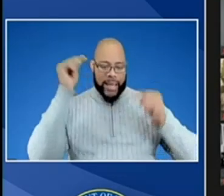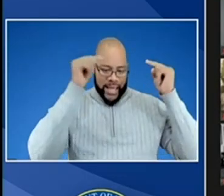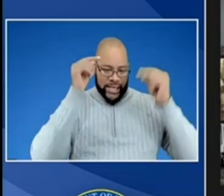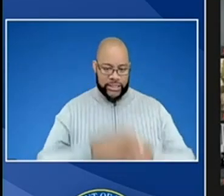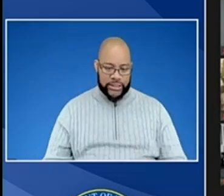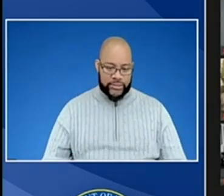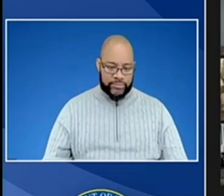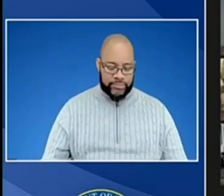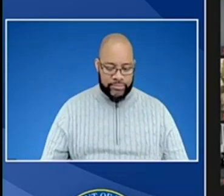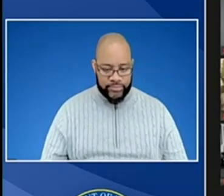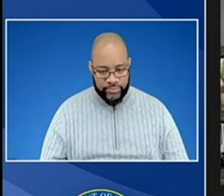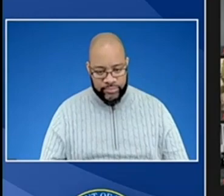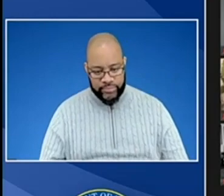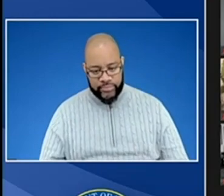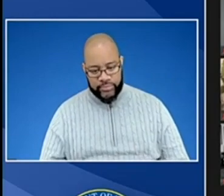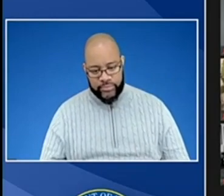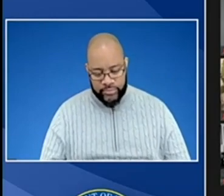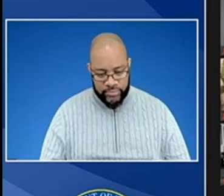Okay, thank you.